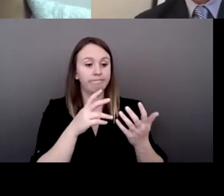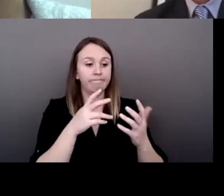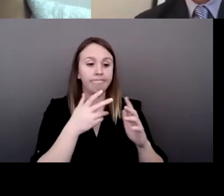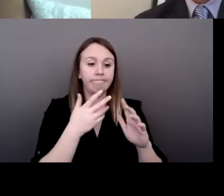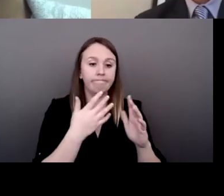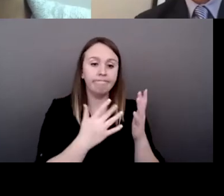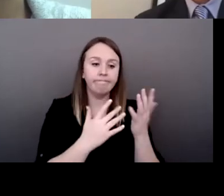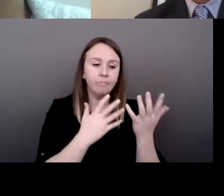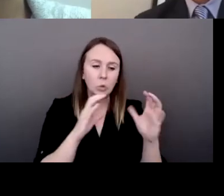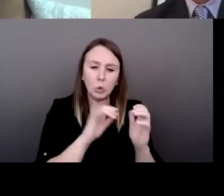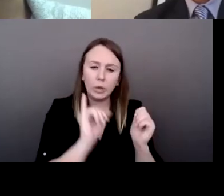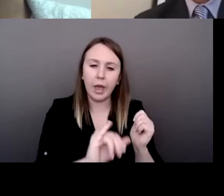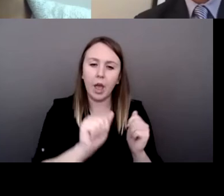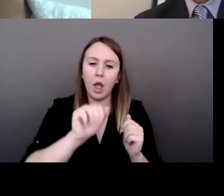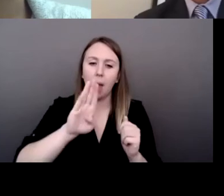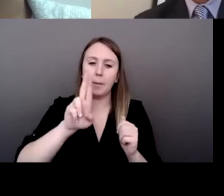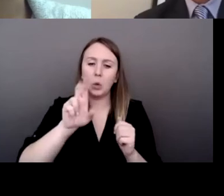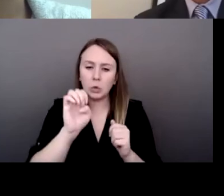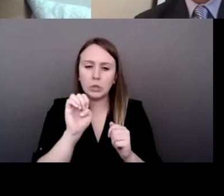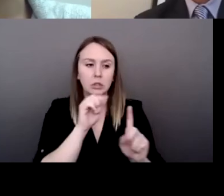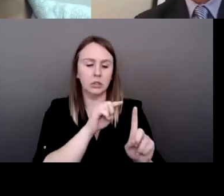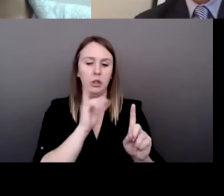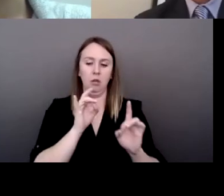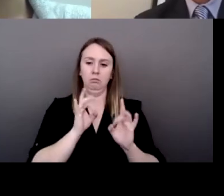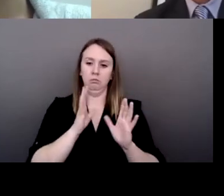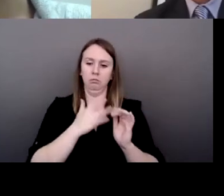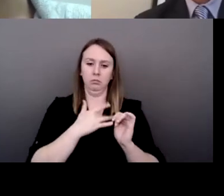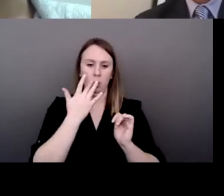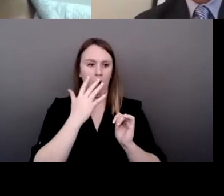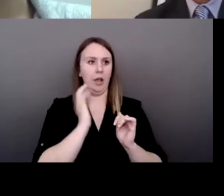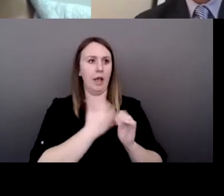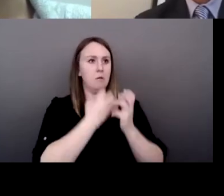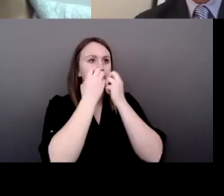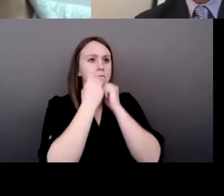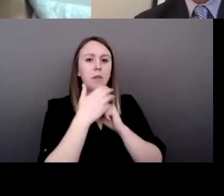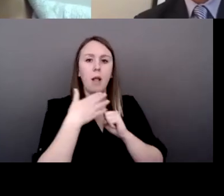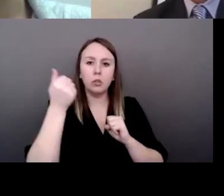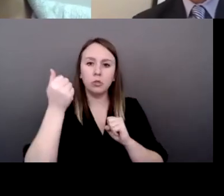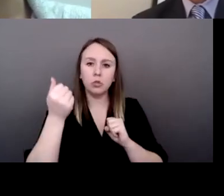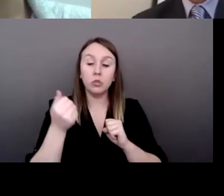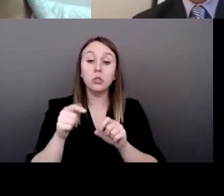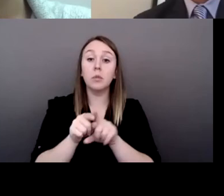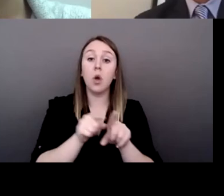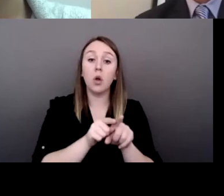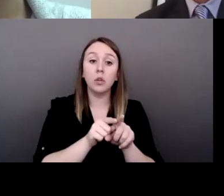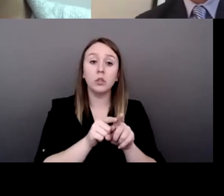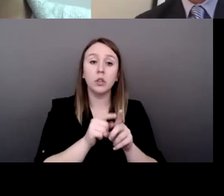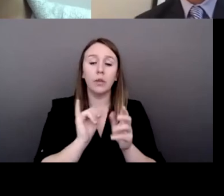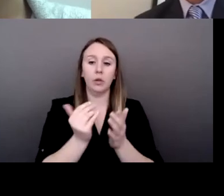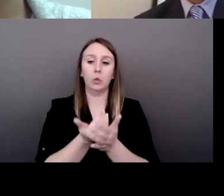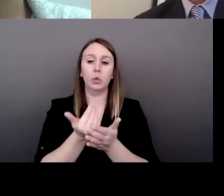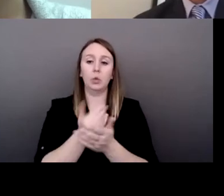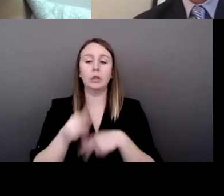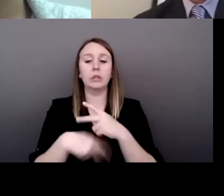Indigenous communities because of the place our elders hold, but also, like, in terms of, it's a newer sort of crime in terms